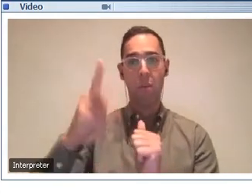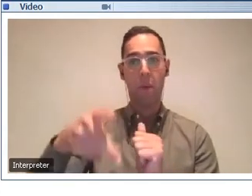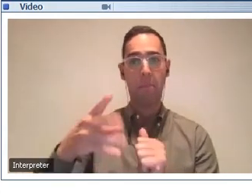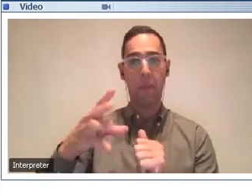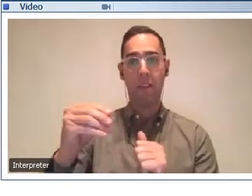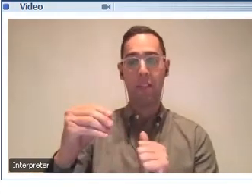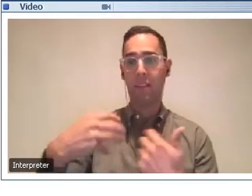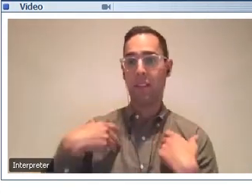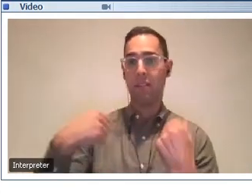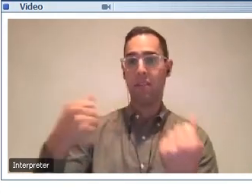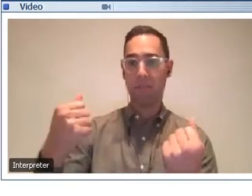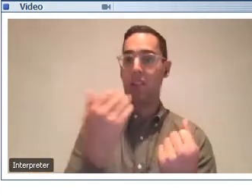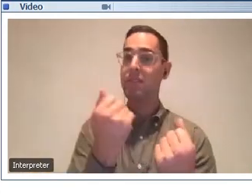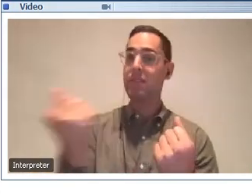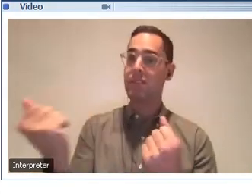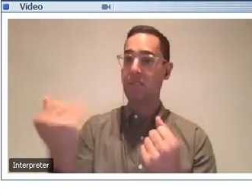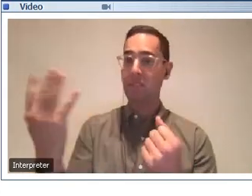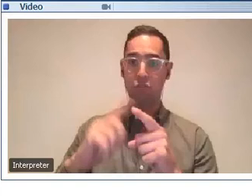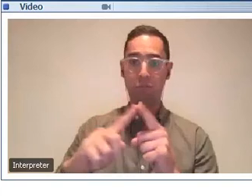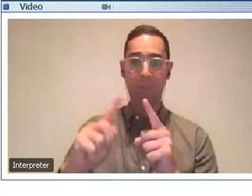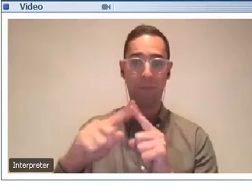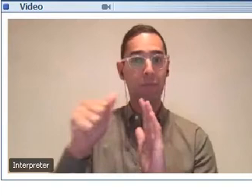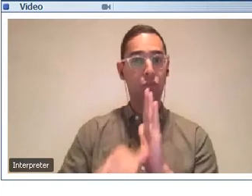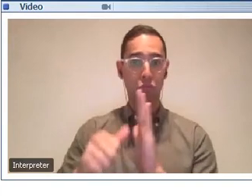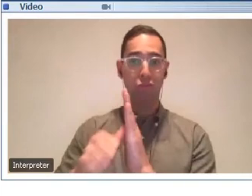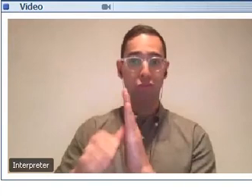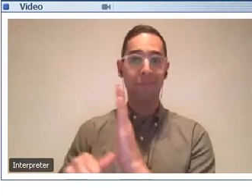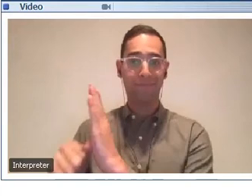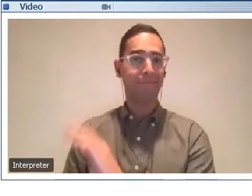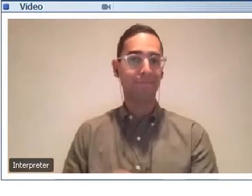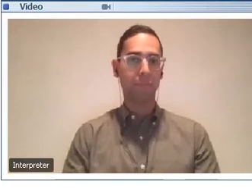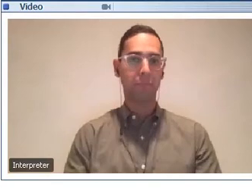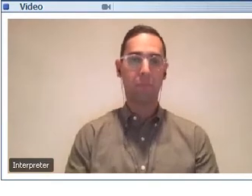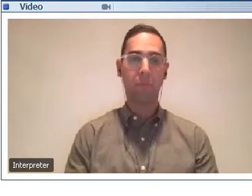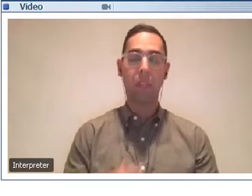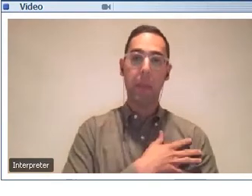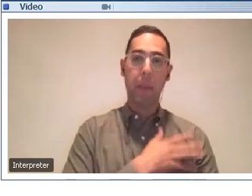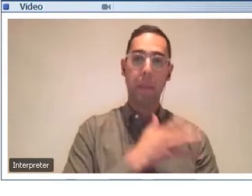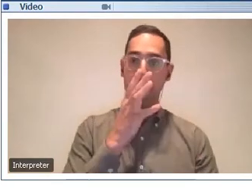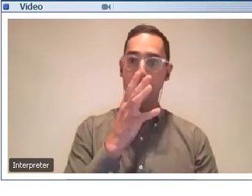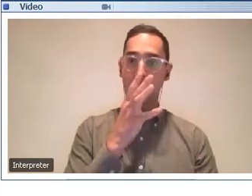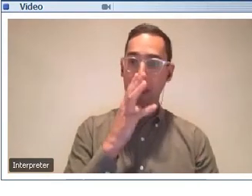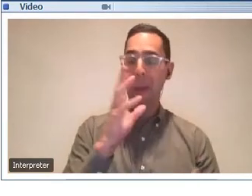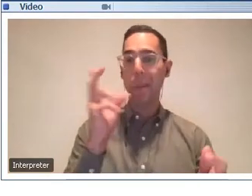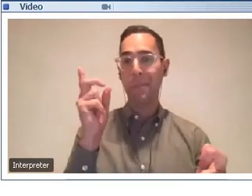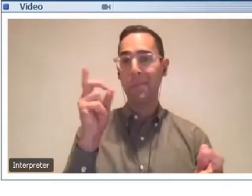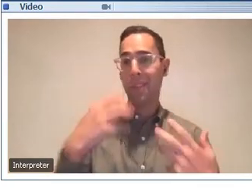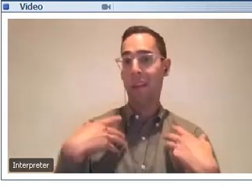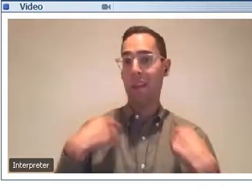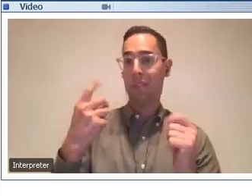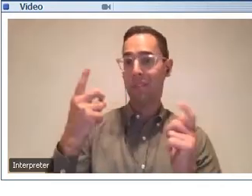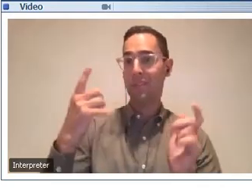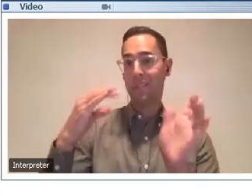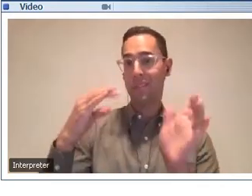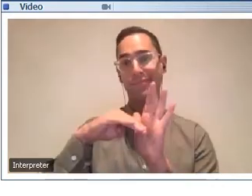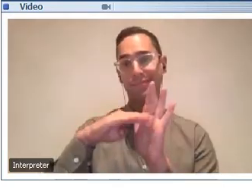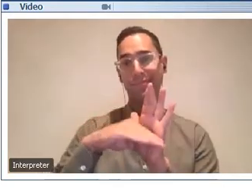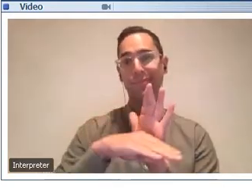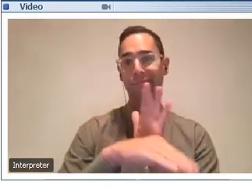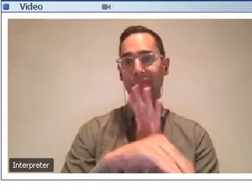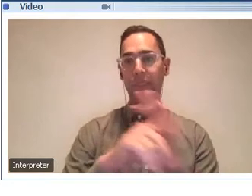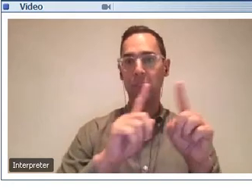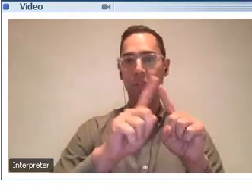was experiencing decline in capacity in any number of ways, and it was often unpredictable. So yesterday she could do